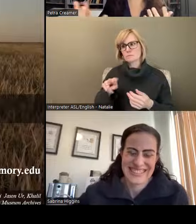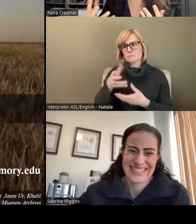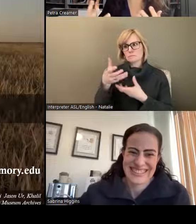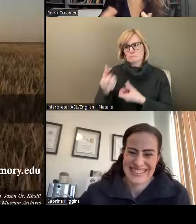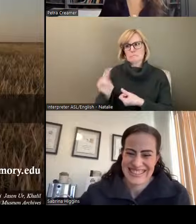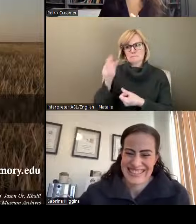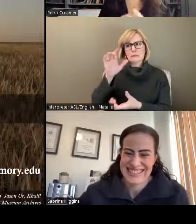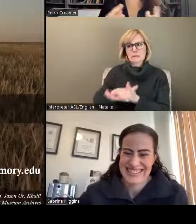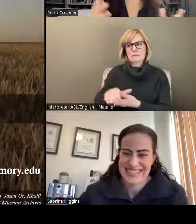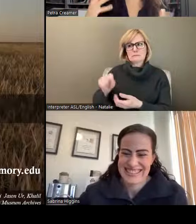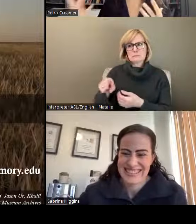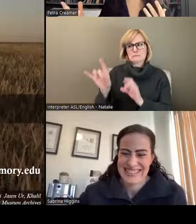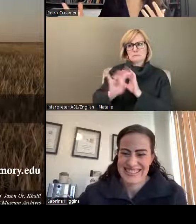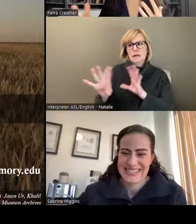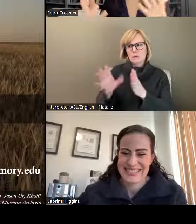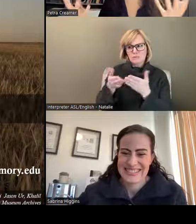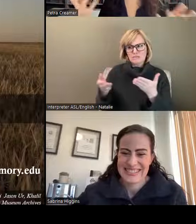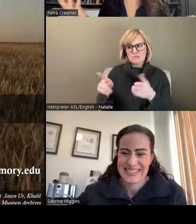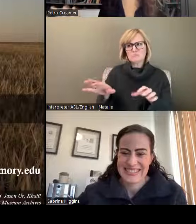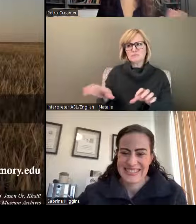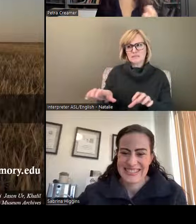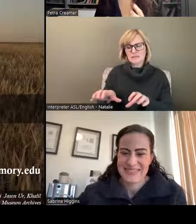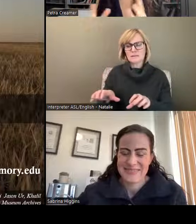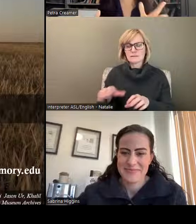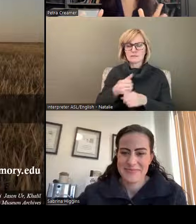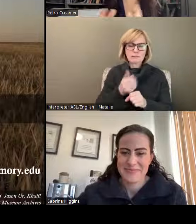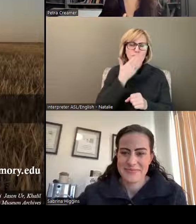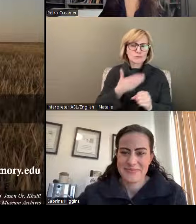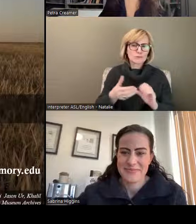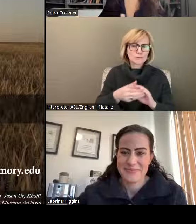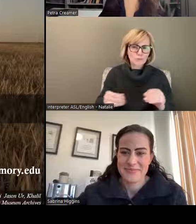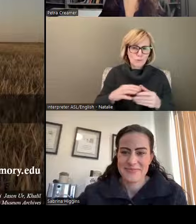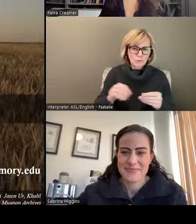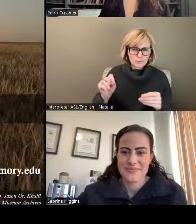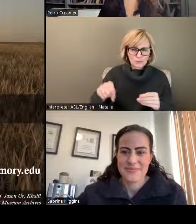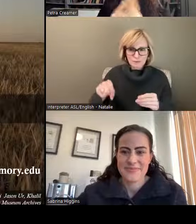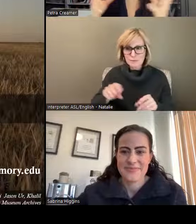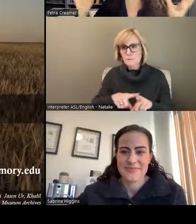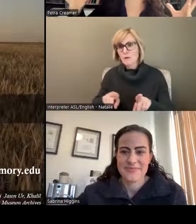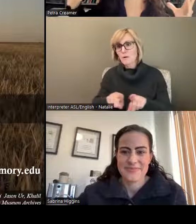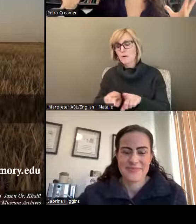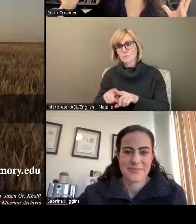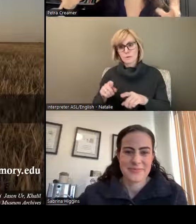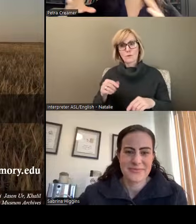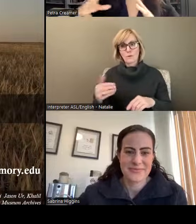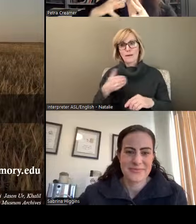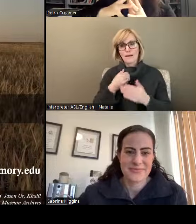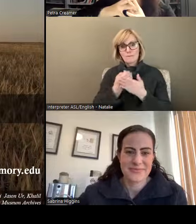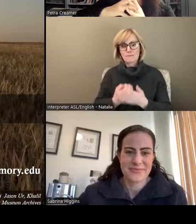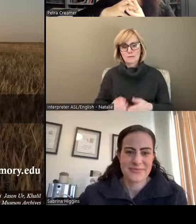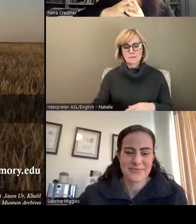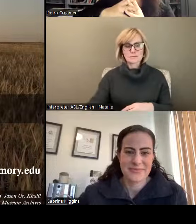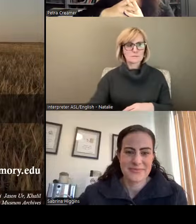to believe that they did these terrible things because it creates a good story. But also, while we do have evidence